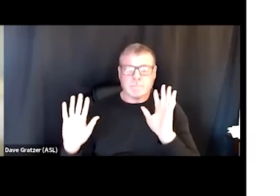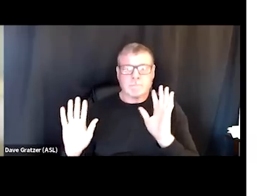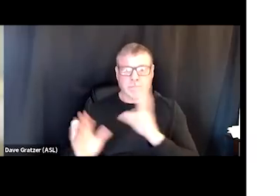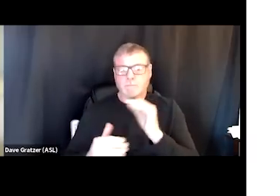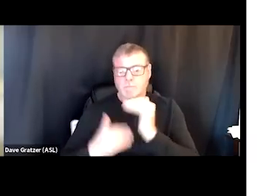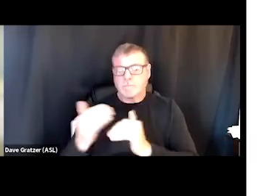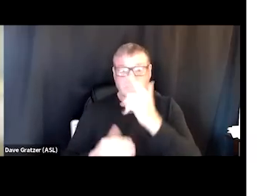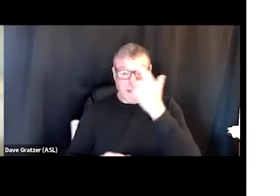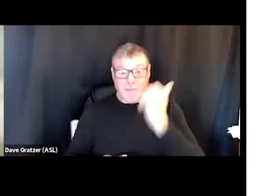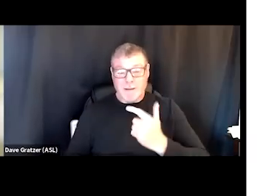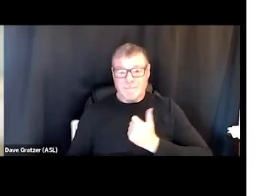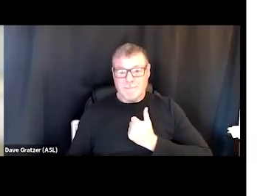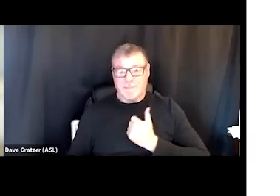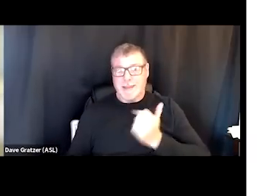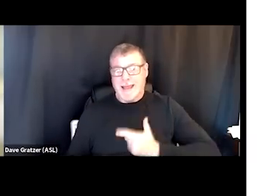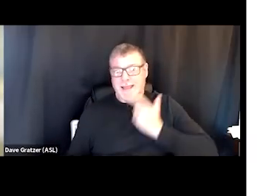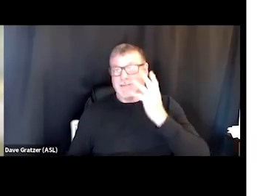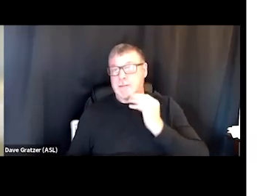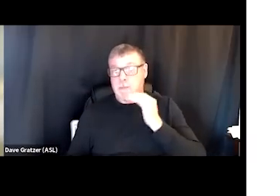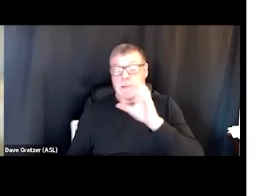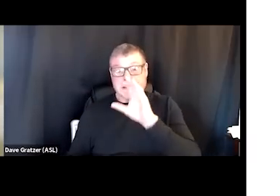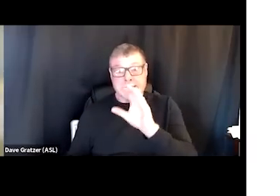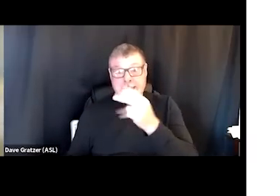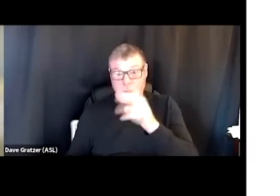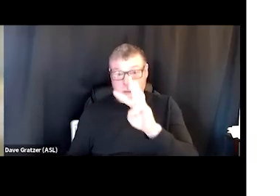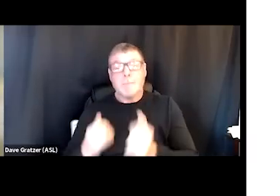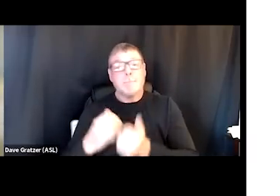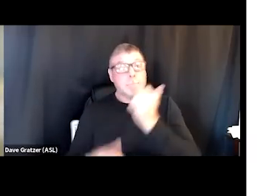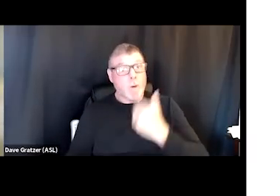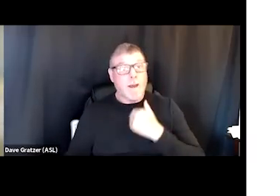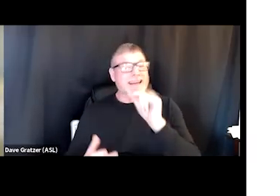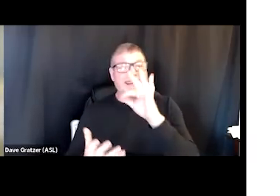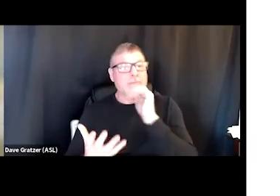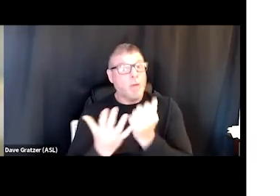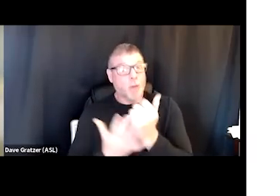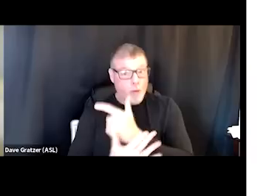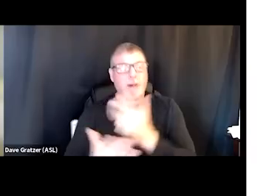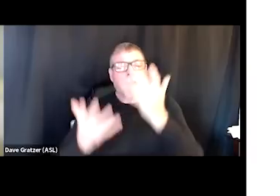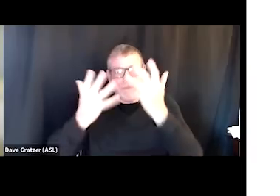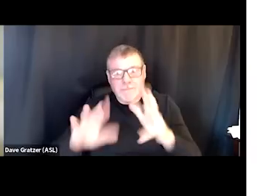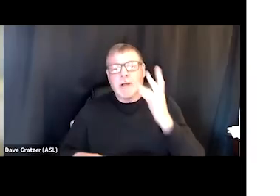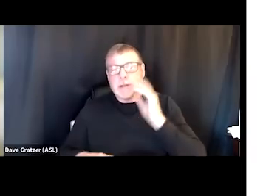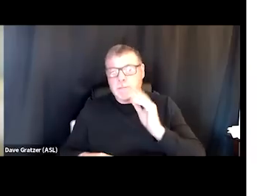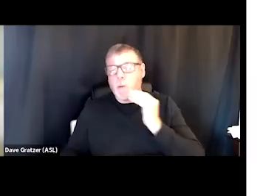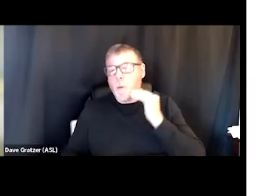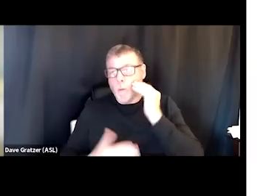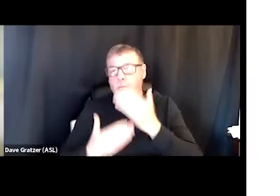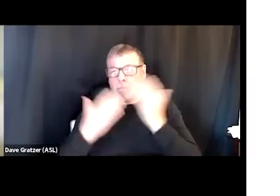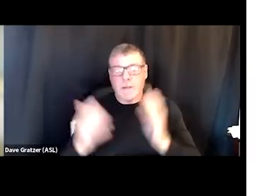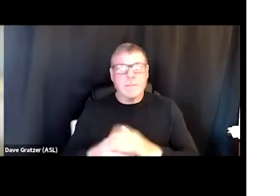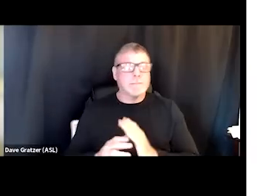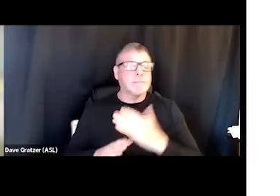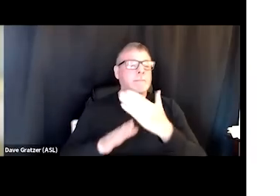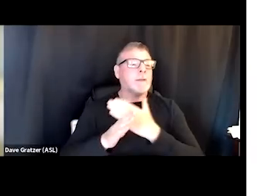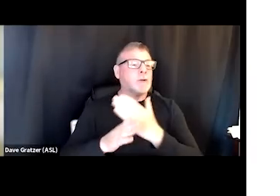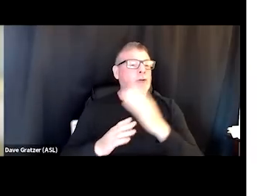because of the lived experience that most of our community health workers have, if not all. And then sharing stuff like water, sharing